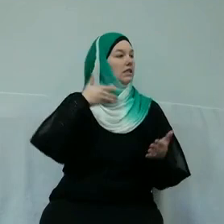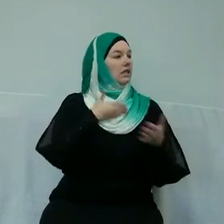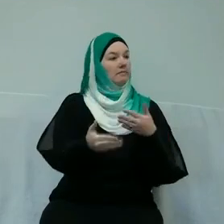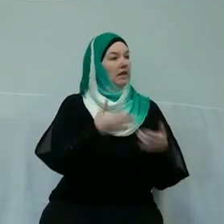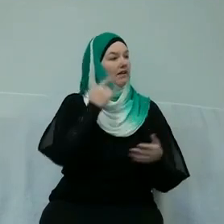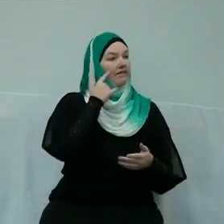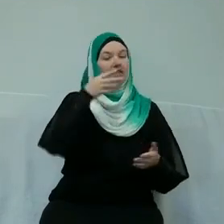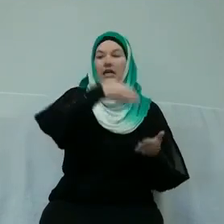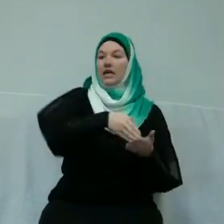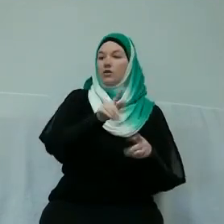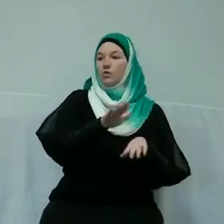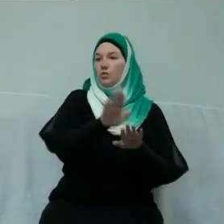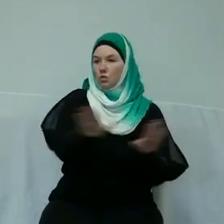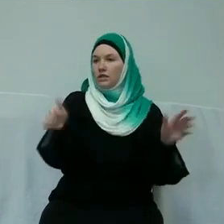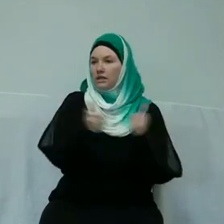against yourself.